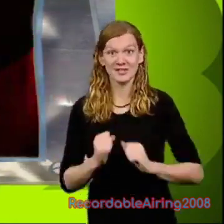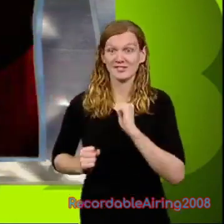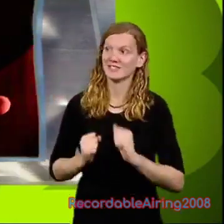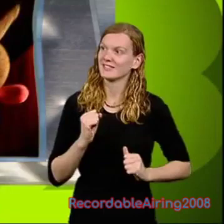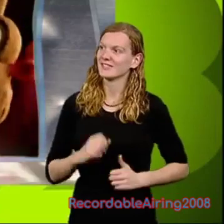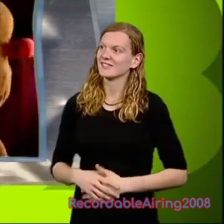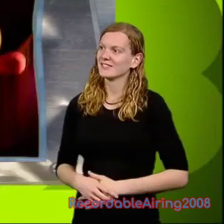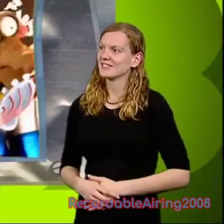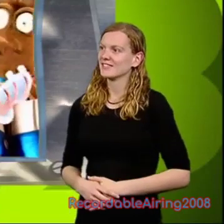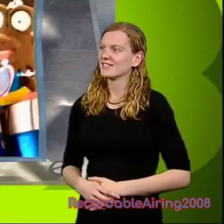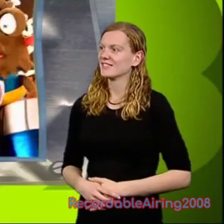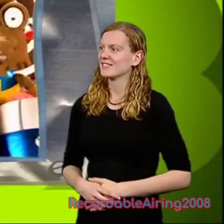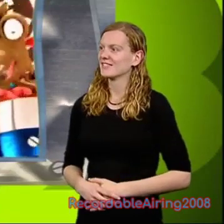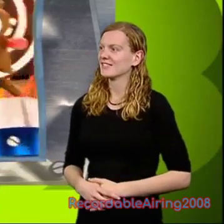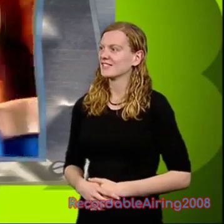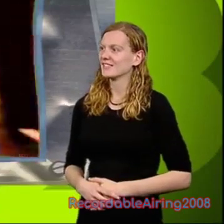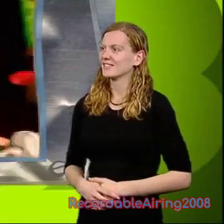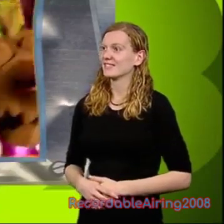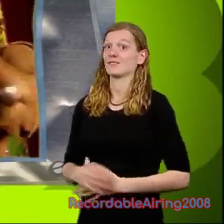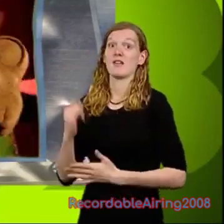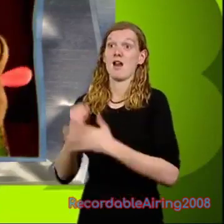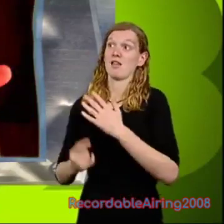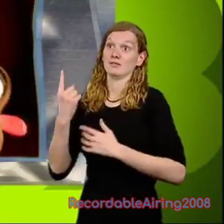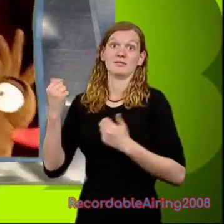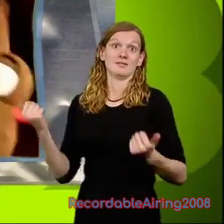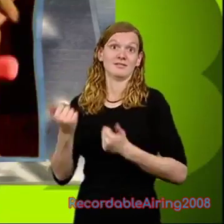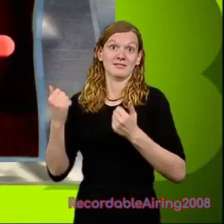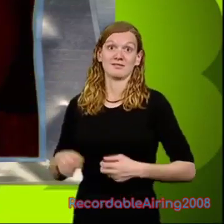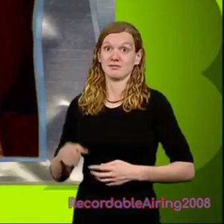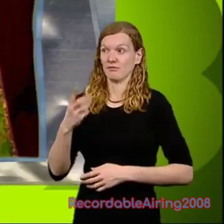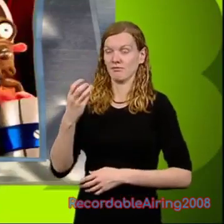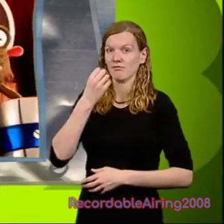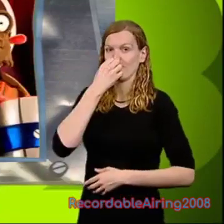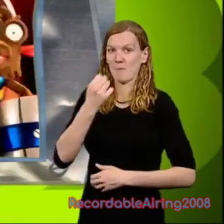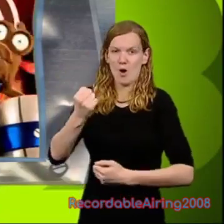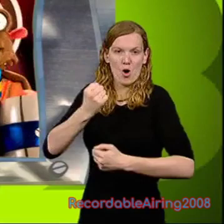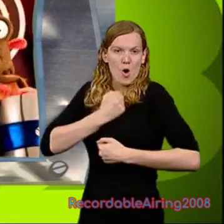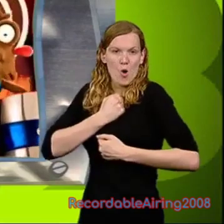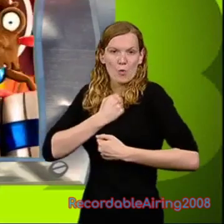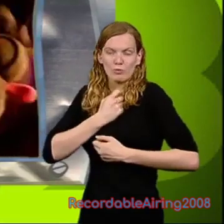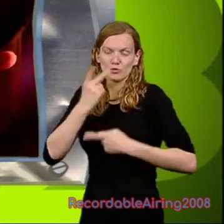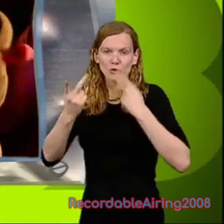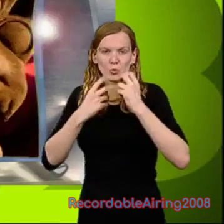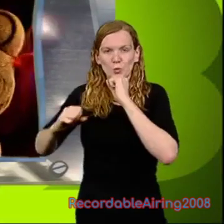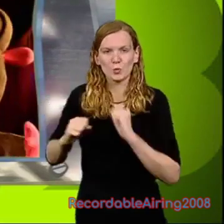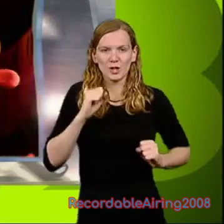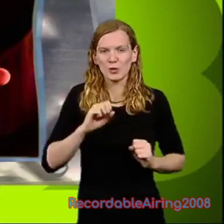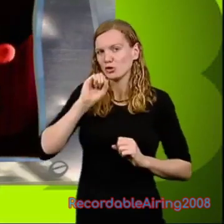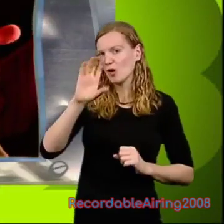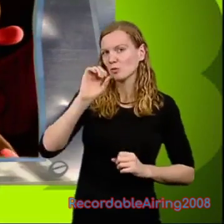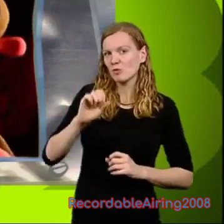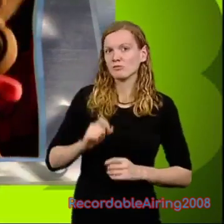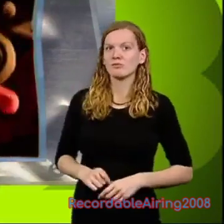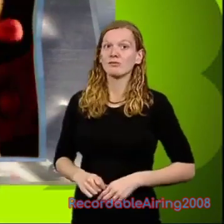Last up, our very own Fab Three with their version of Twist and Shout, made famous by the Beatles, of course. Work it